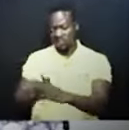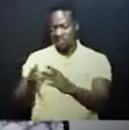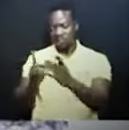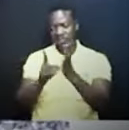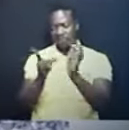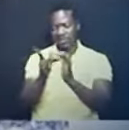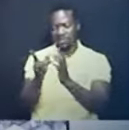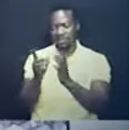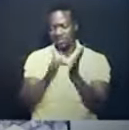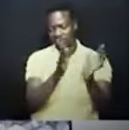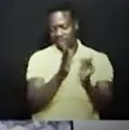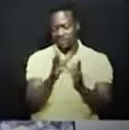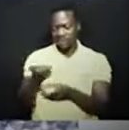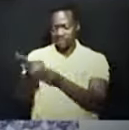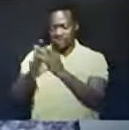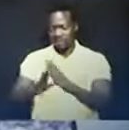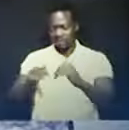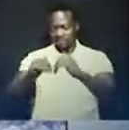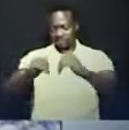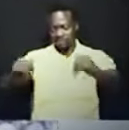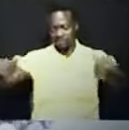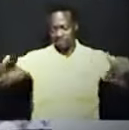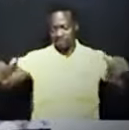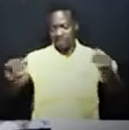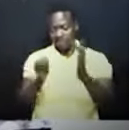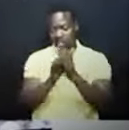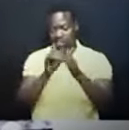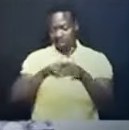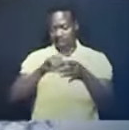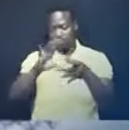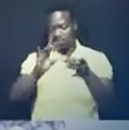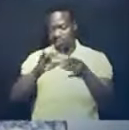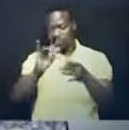brana yesu ni swan for no identity mono. On one occasion,